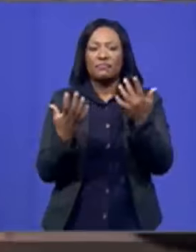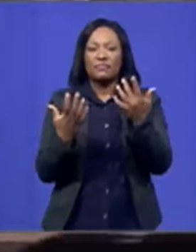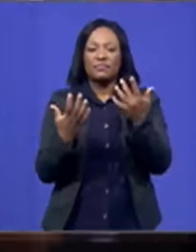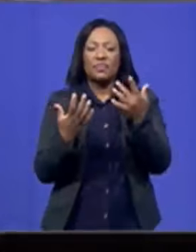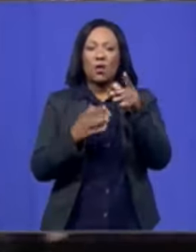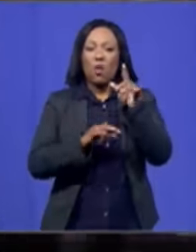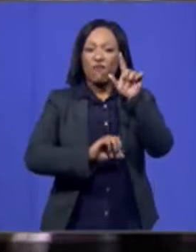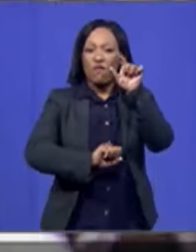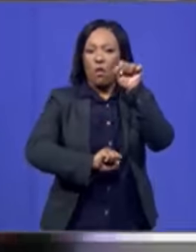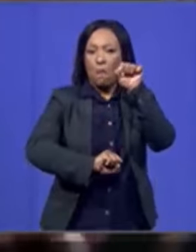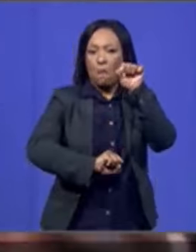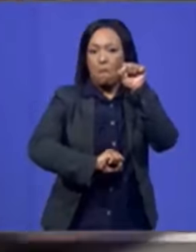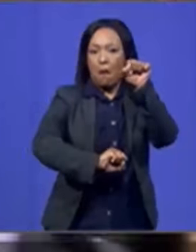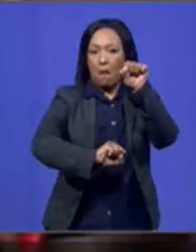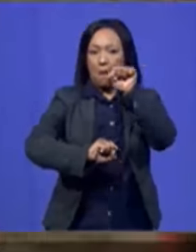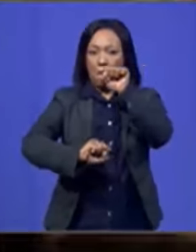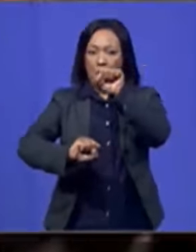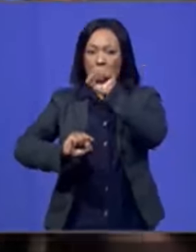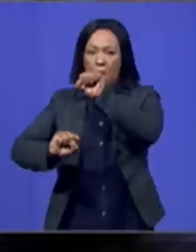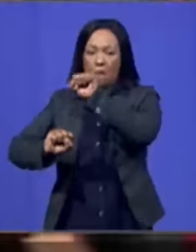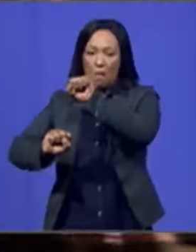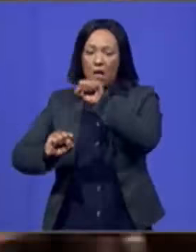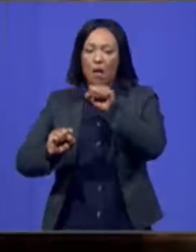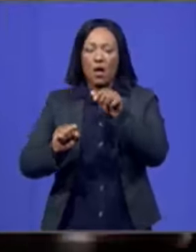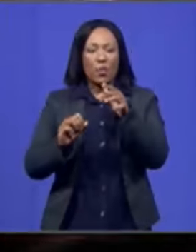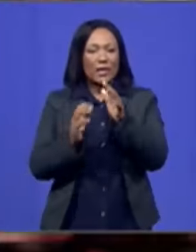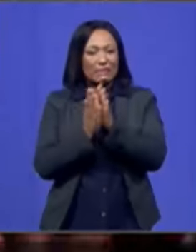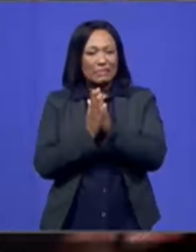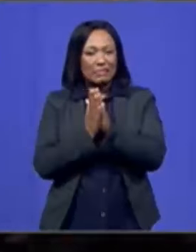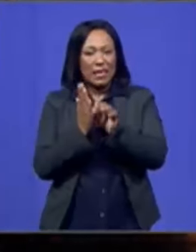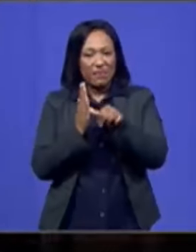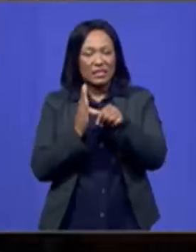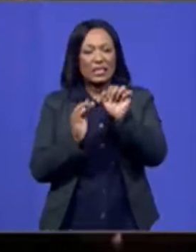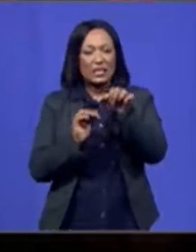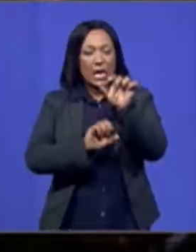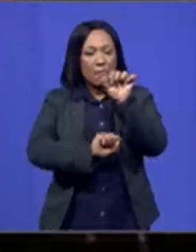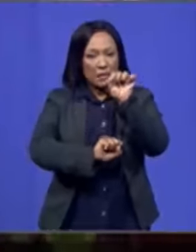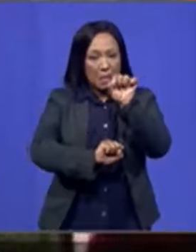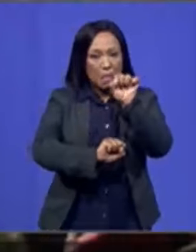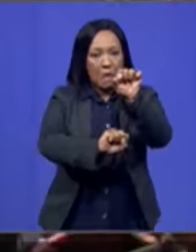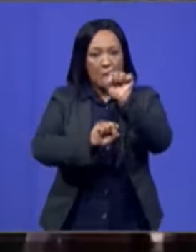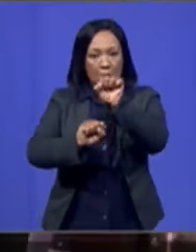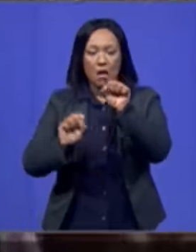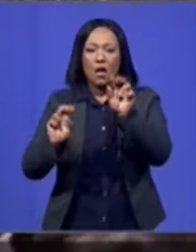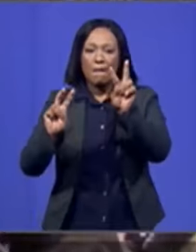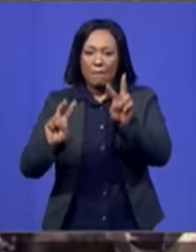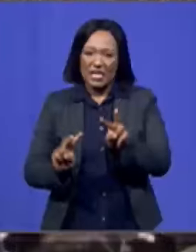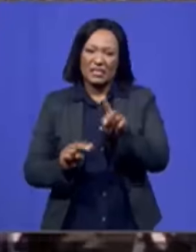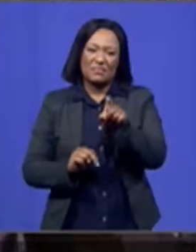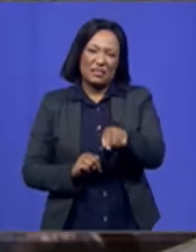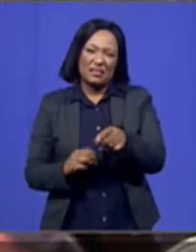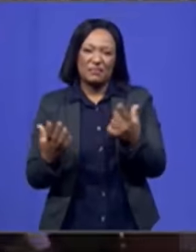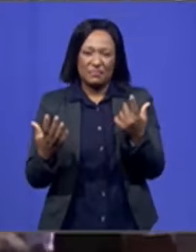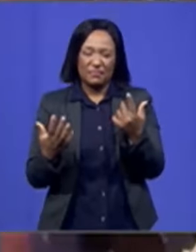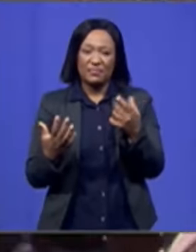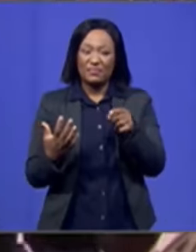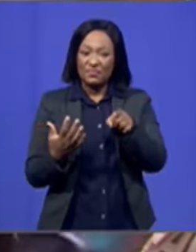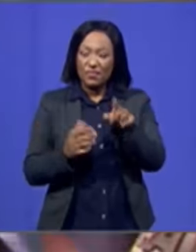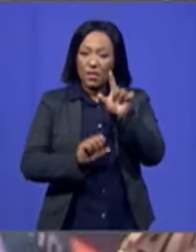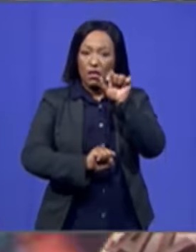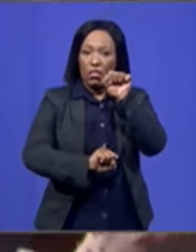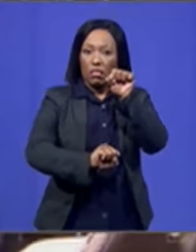the marches, that we emphasize the importance of the marches to be peaceful because the march are